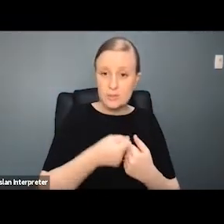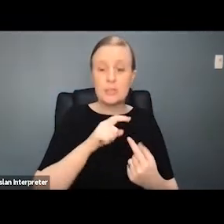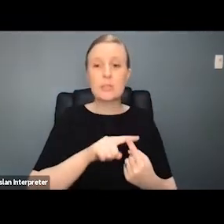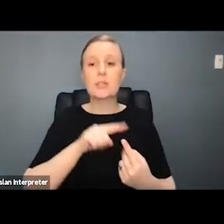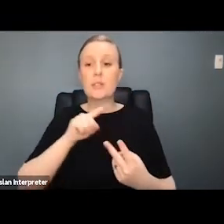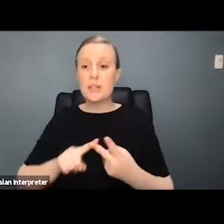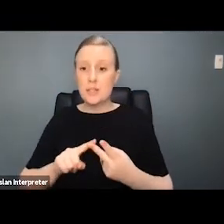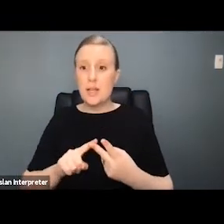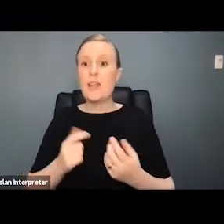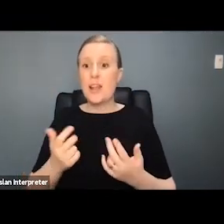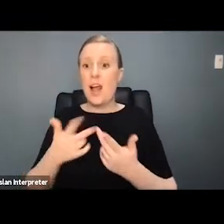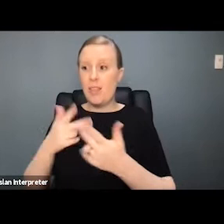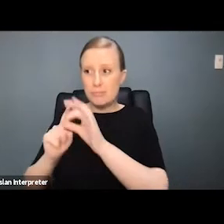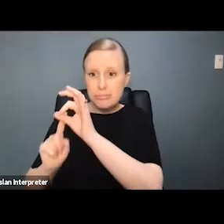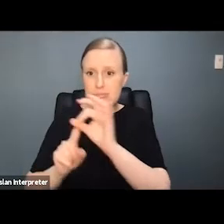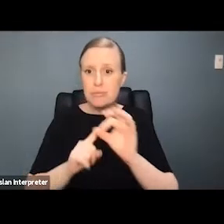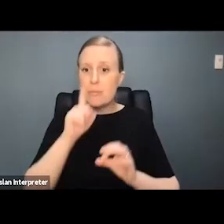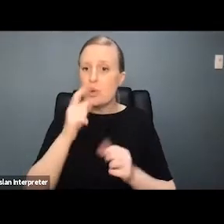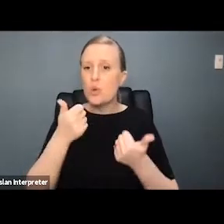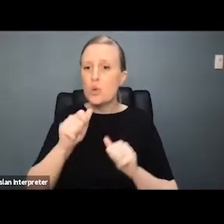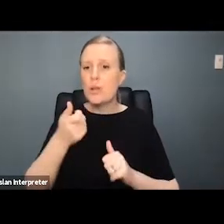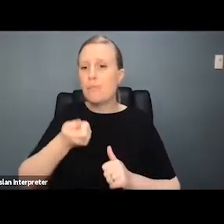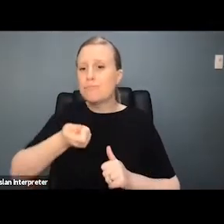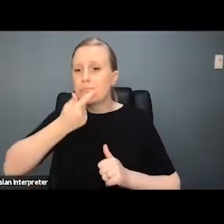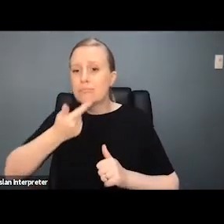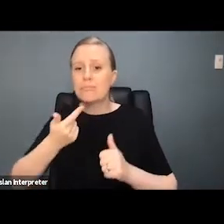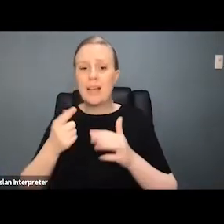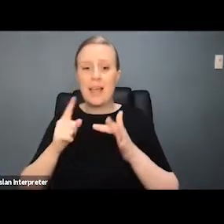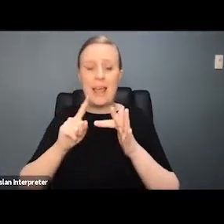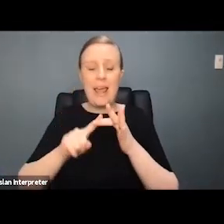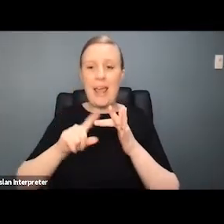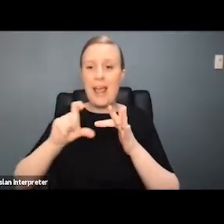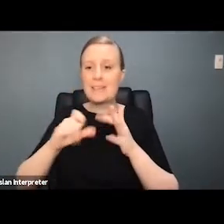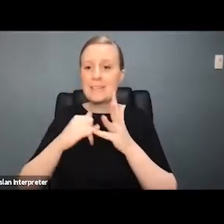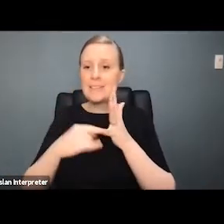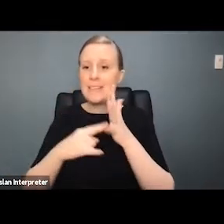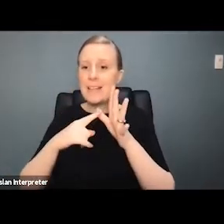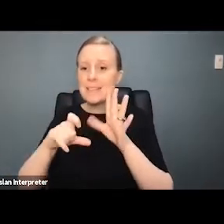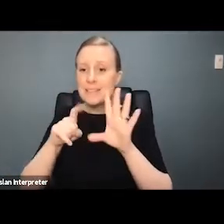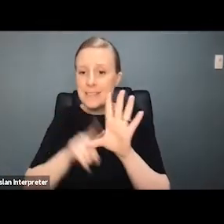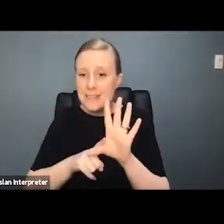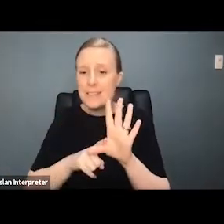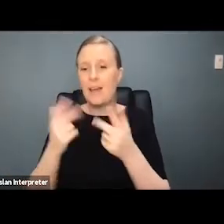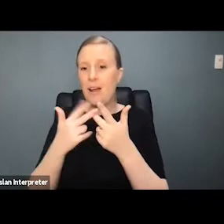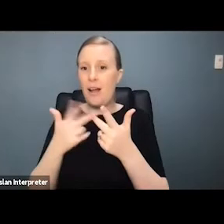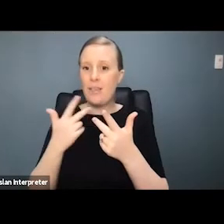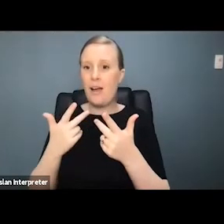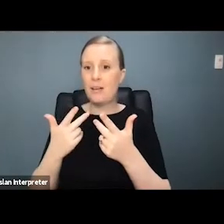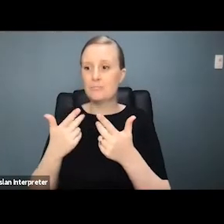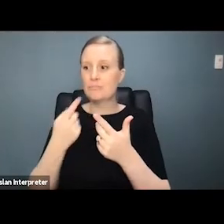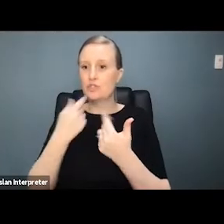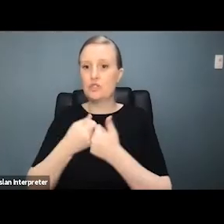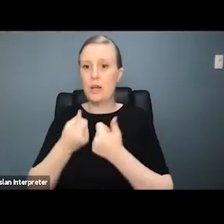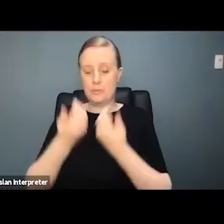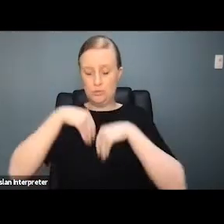stimulants. In addition to that, we analyse existing indicator data sources, so in particular,